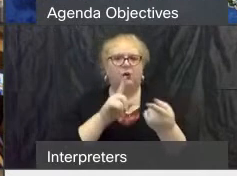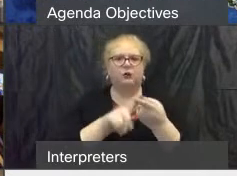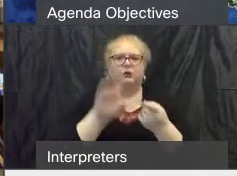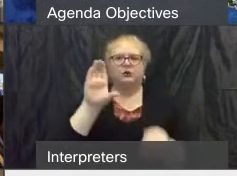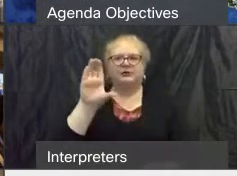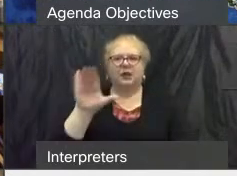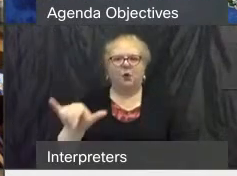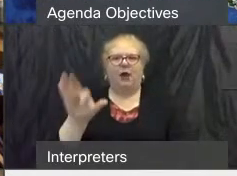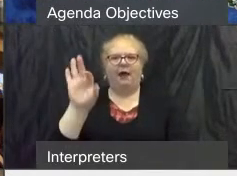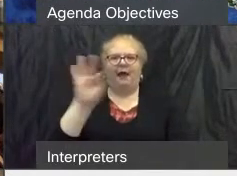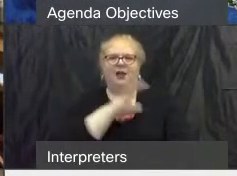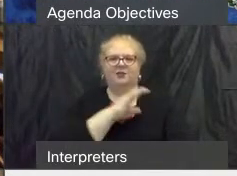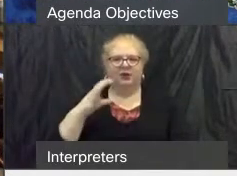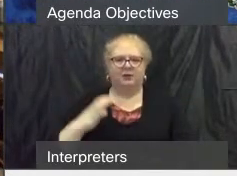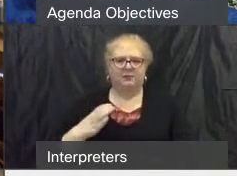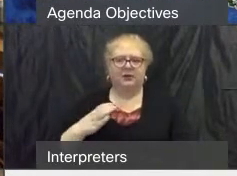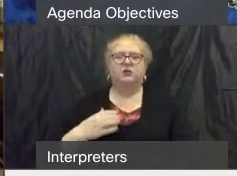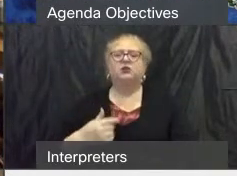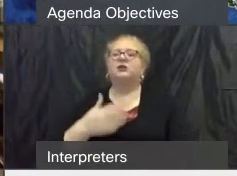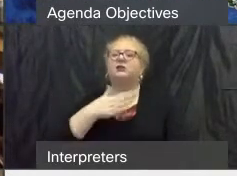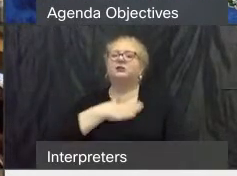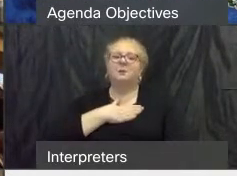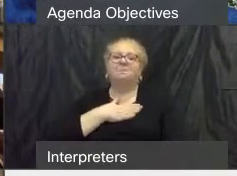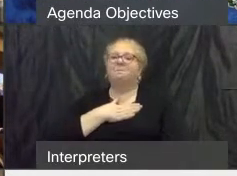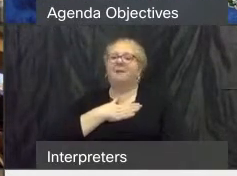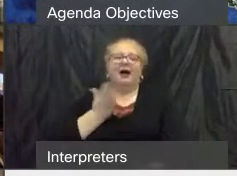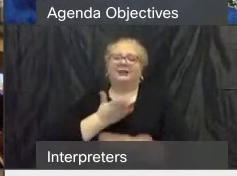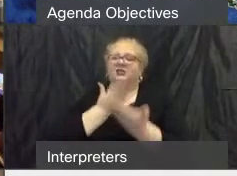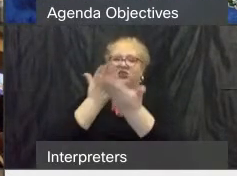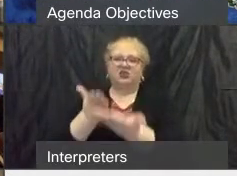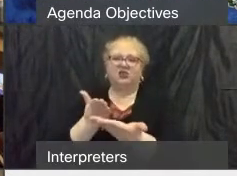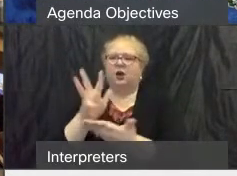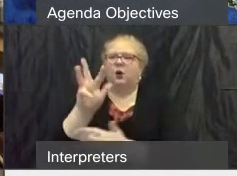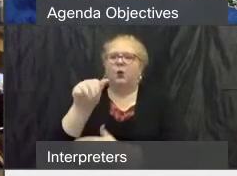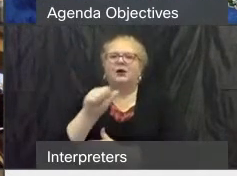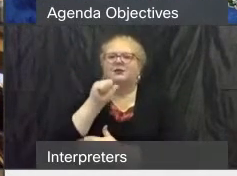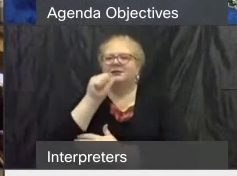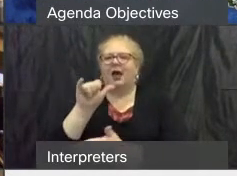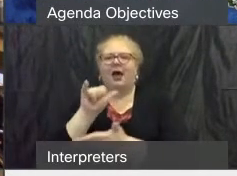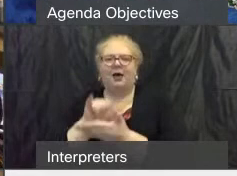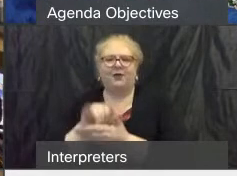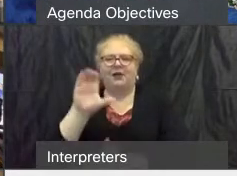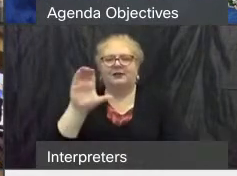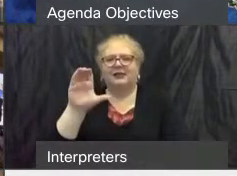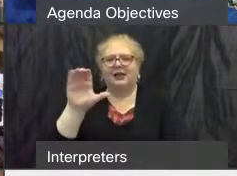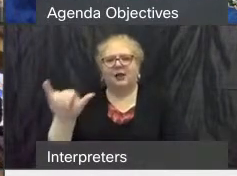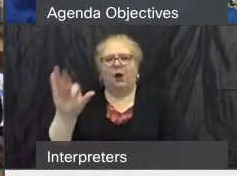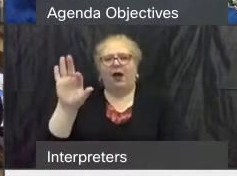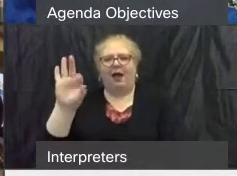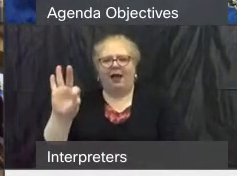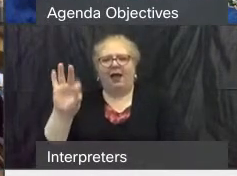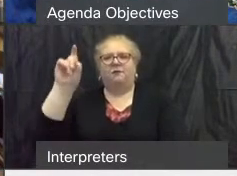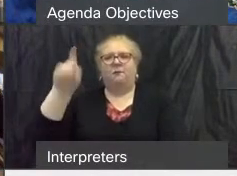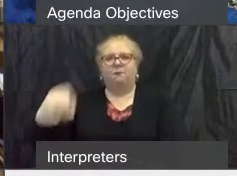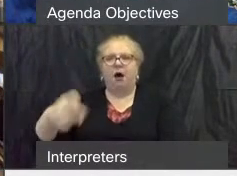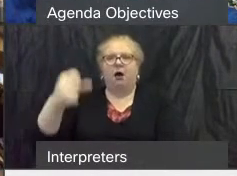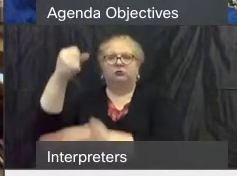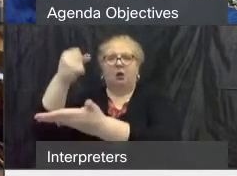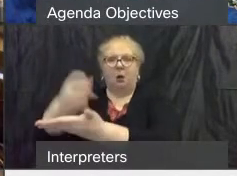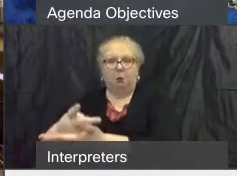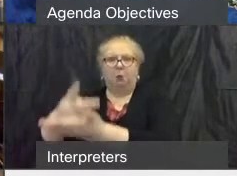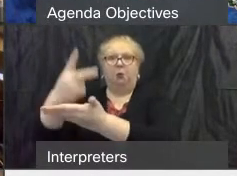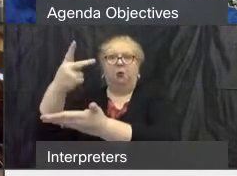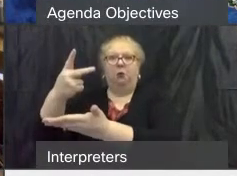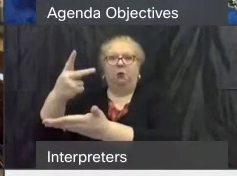wasn't suggesting that they had to approve it, but because we typically have